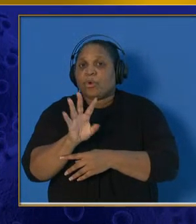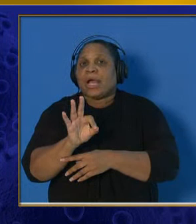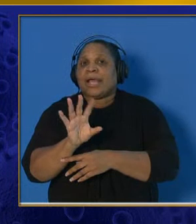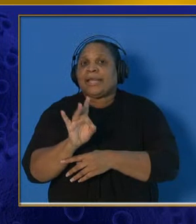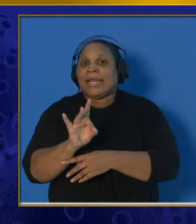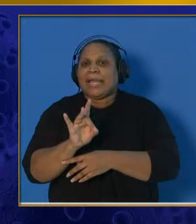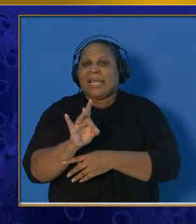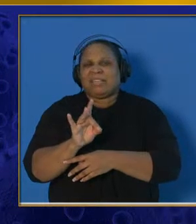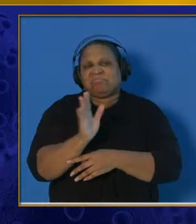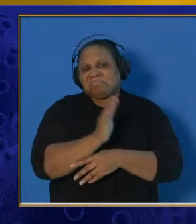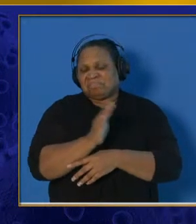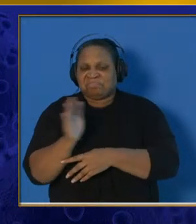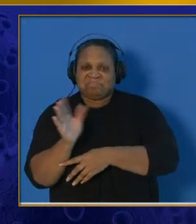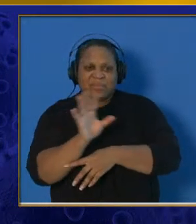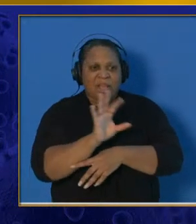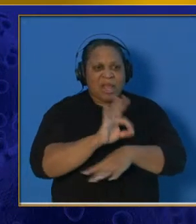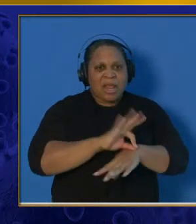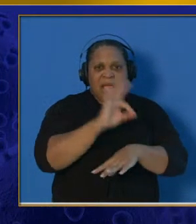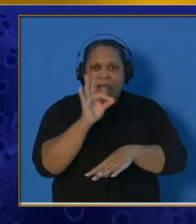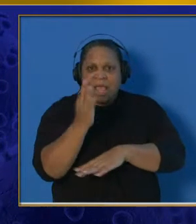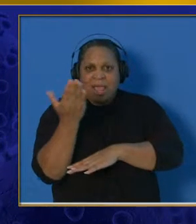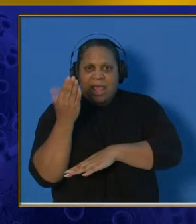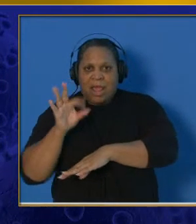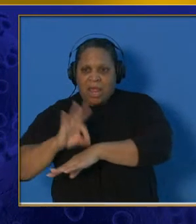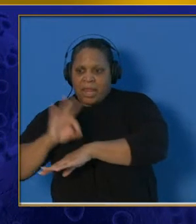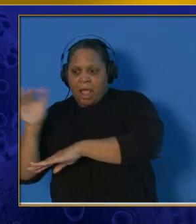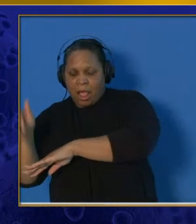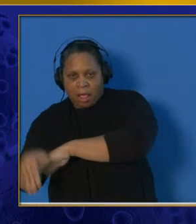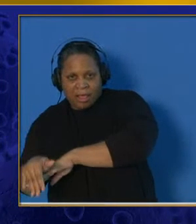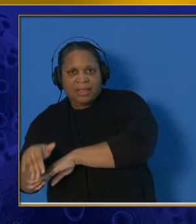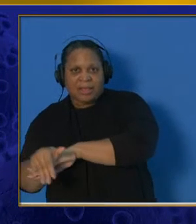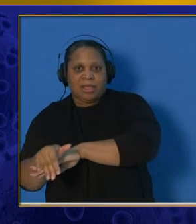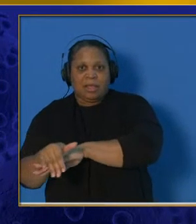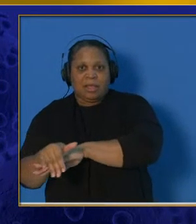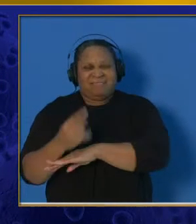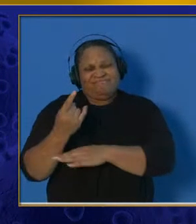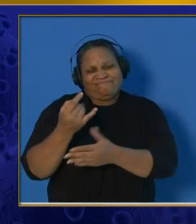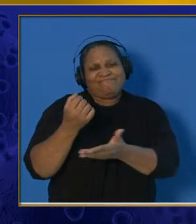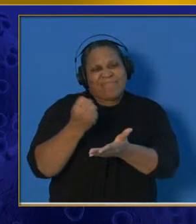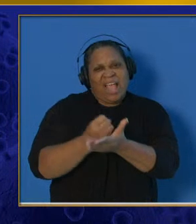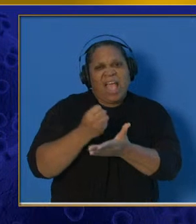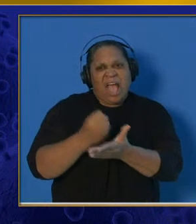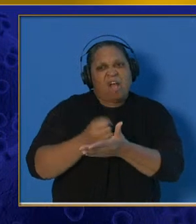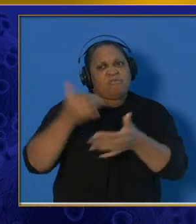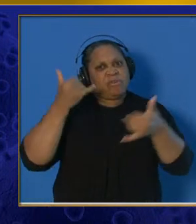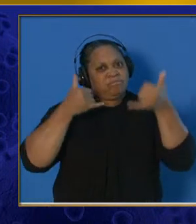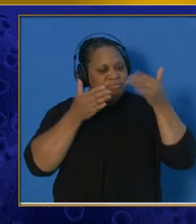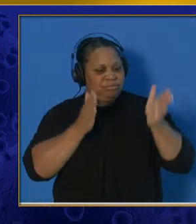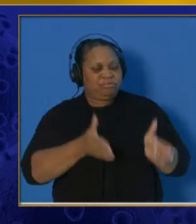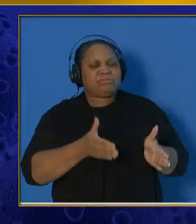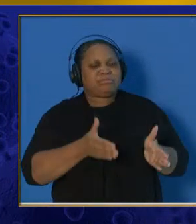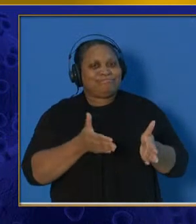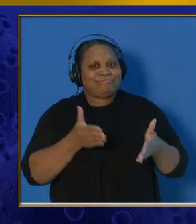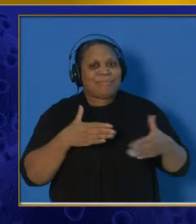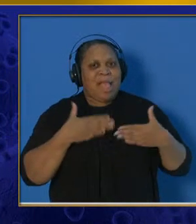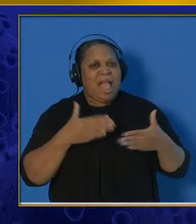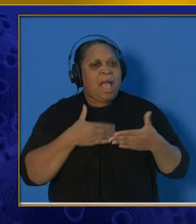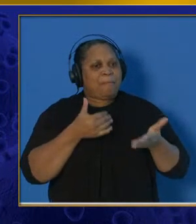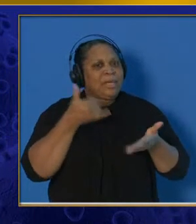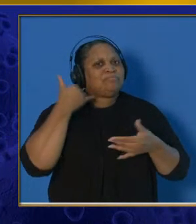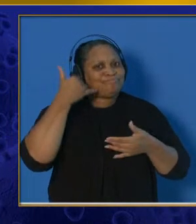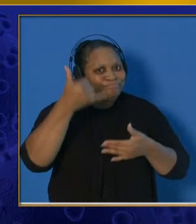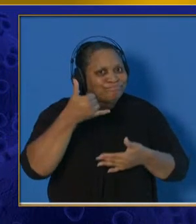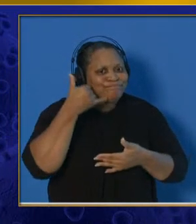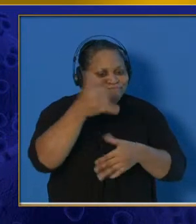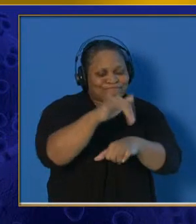444-2498 between the hours of 9 a.m. and 9 p.m., and one of our very helpful telephone operators will be happy to assist you and